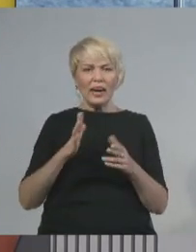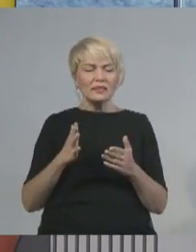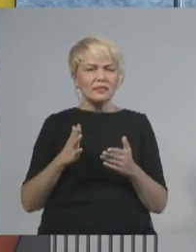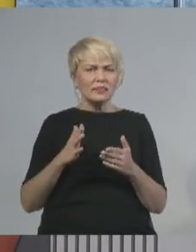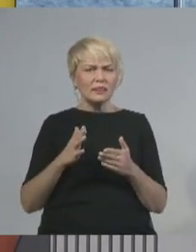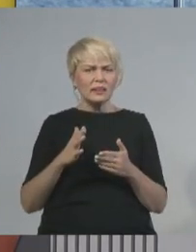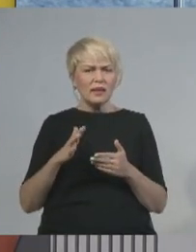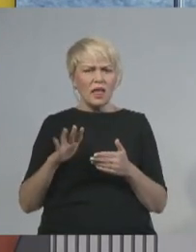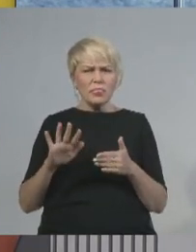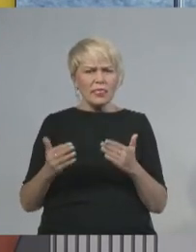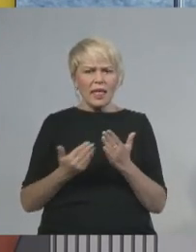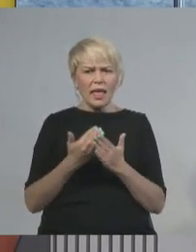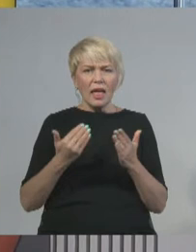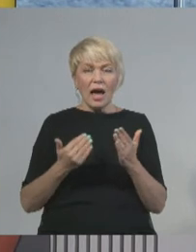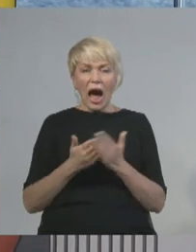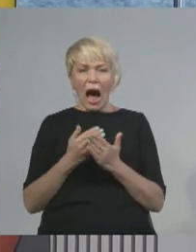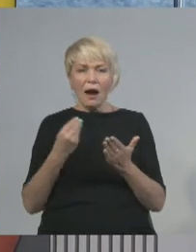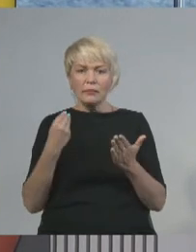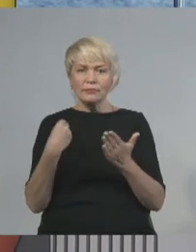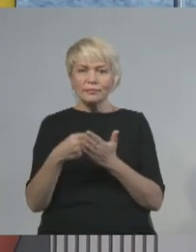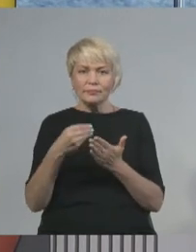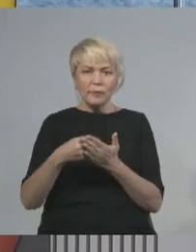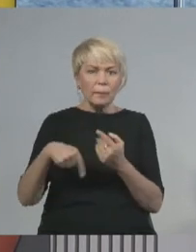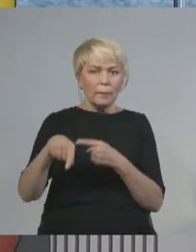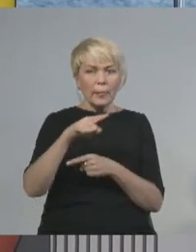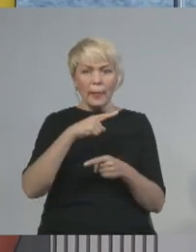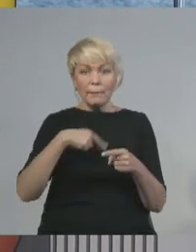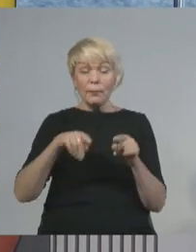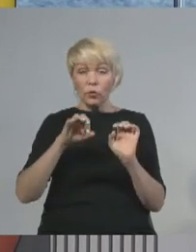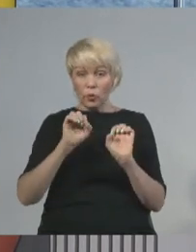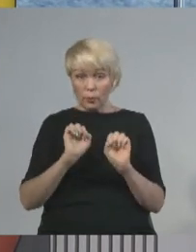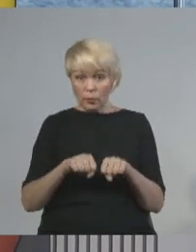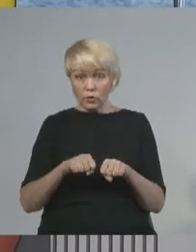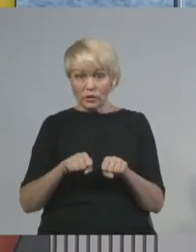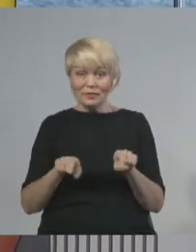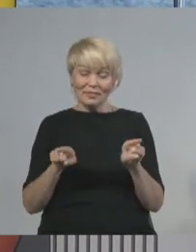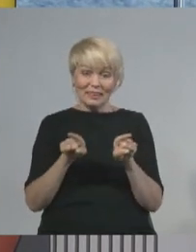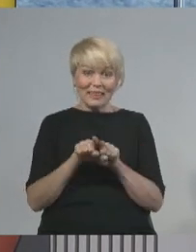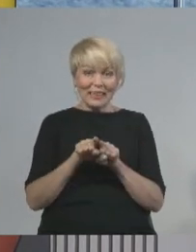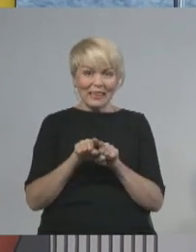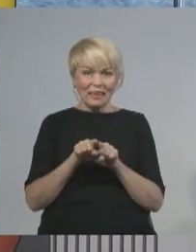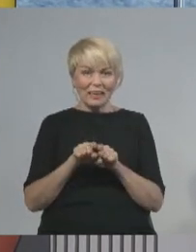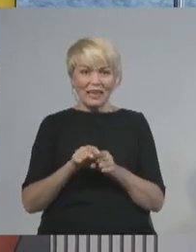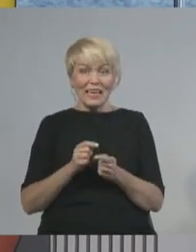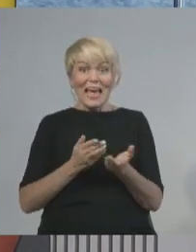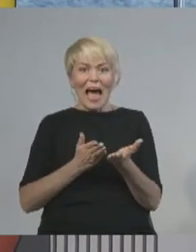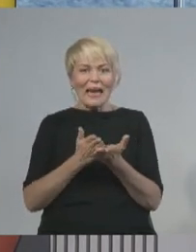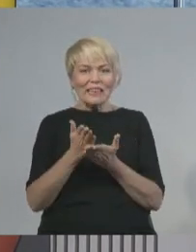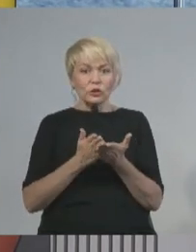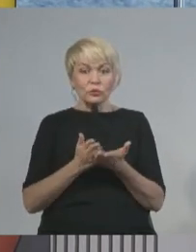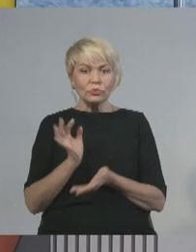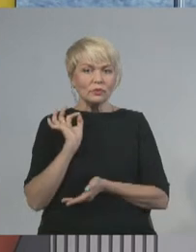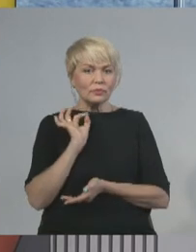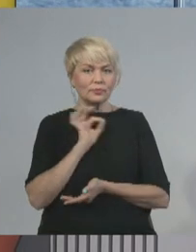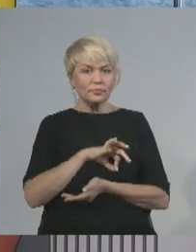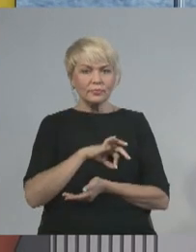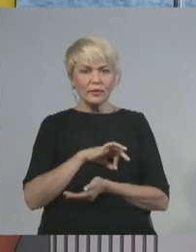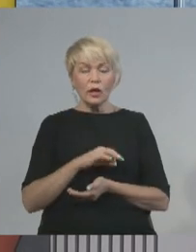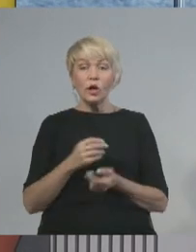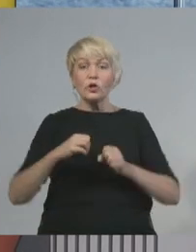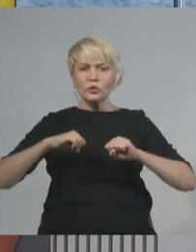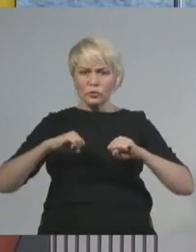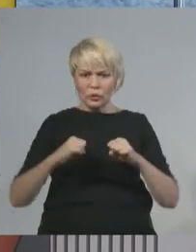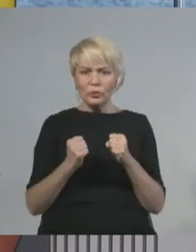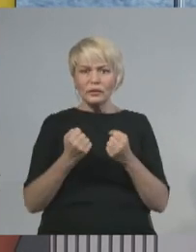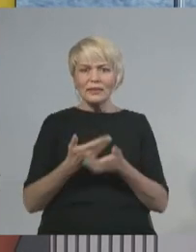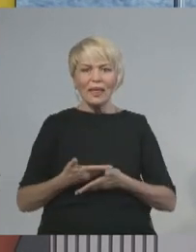build enriches not donations but pay walls do you think this resource can fit in